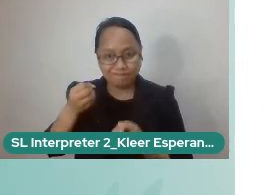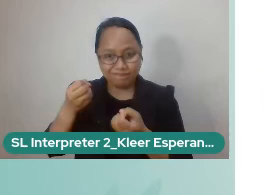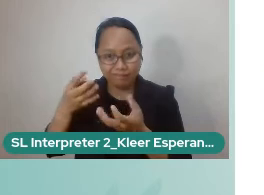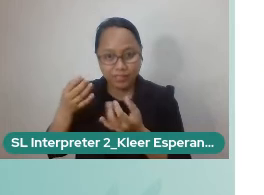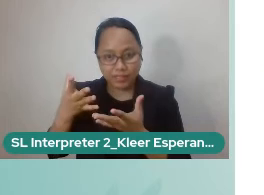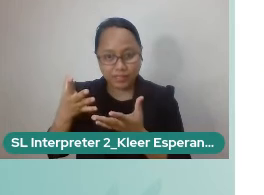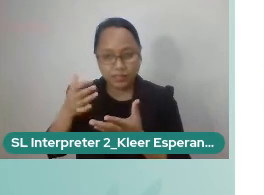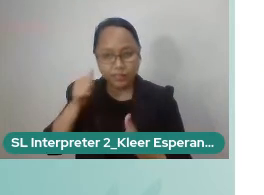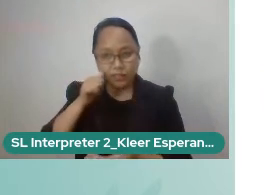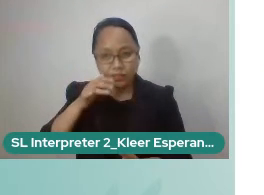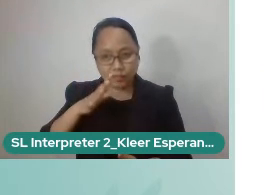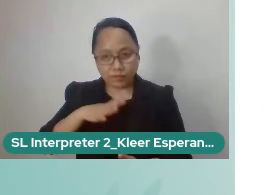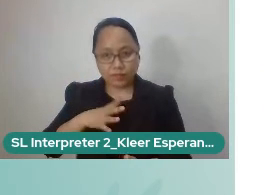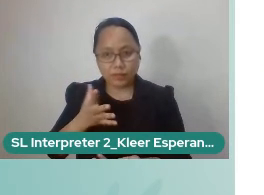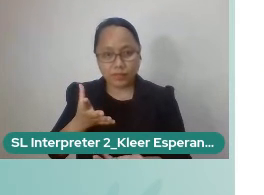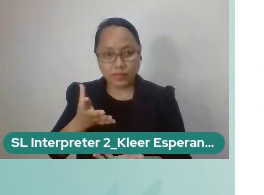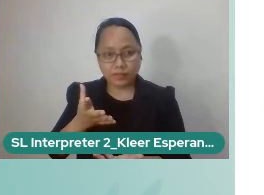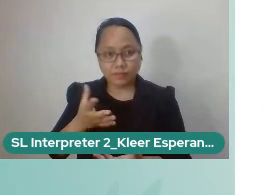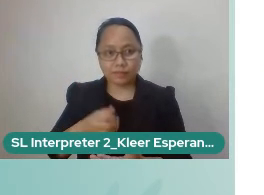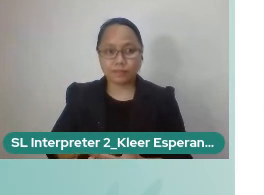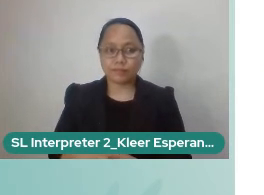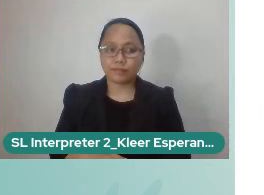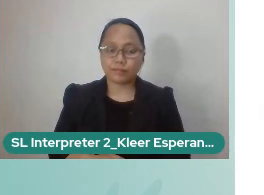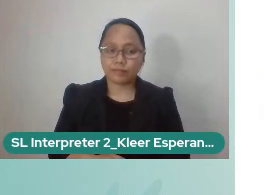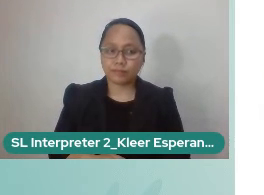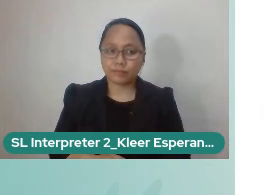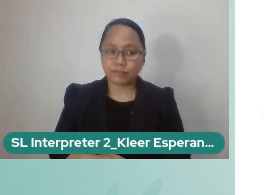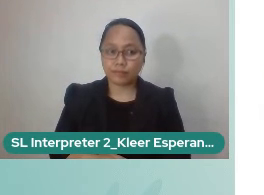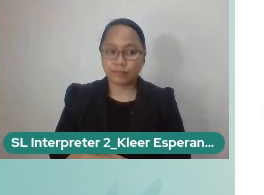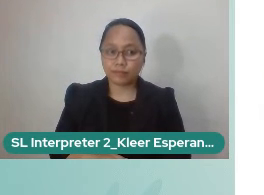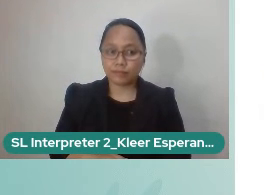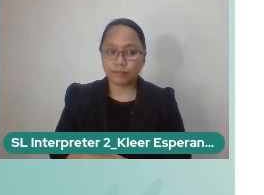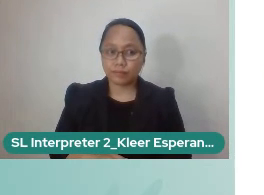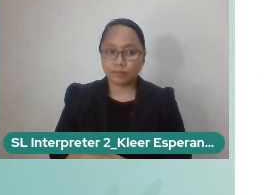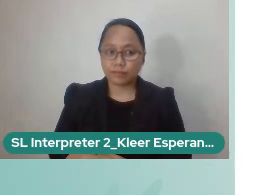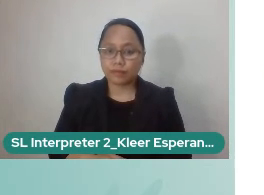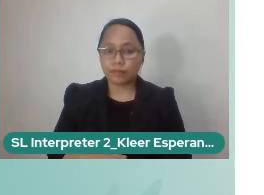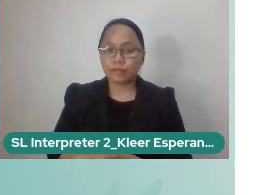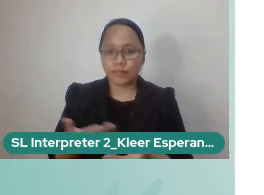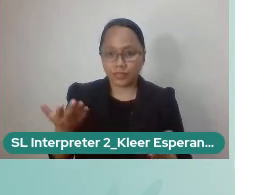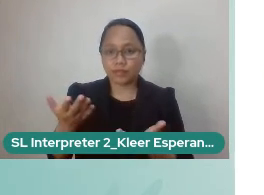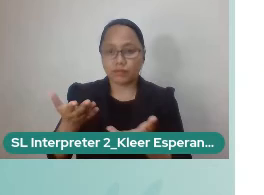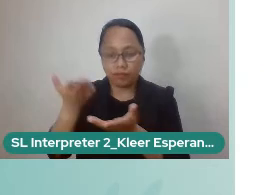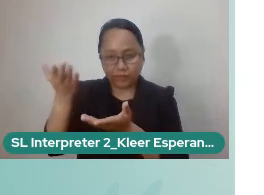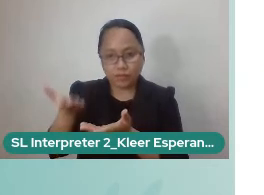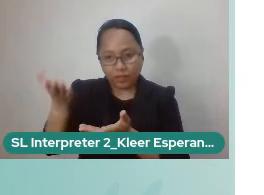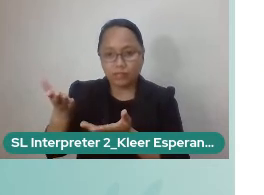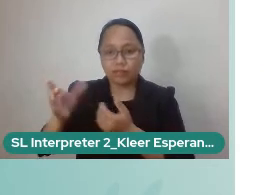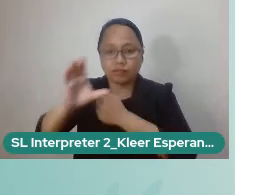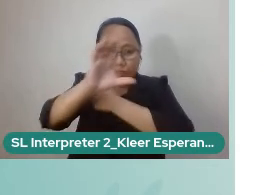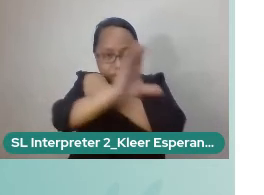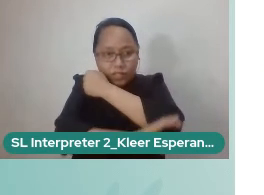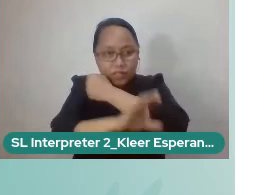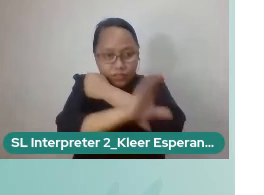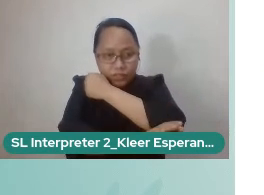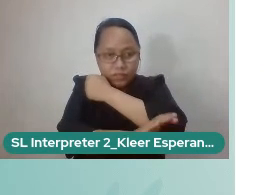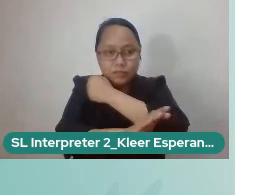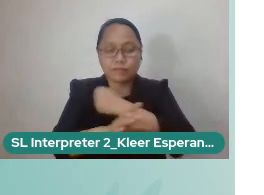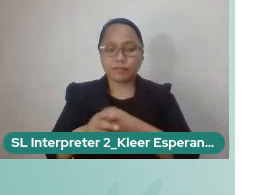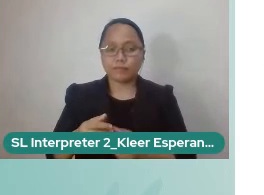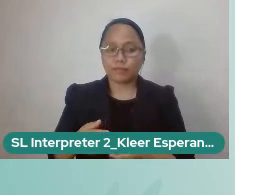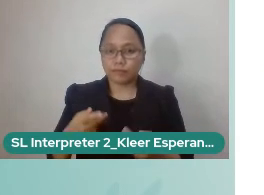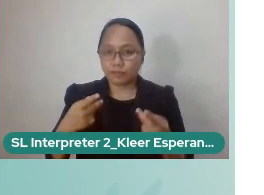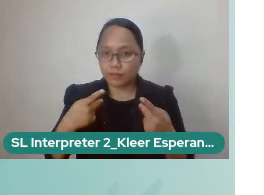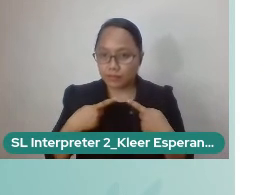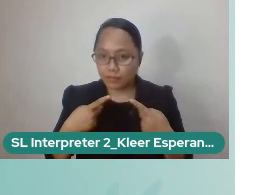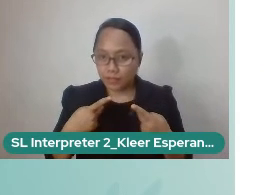with HIV to be enrolled in this project. So, together with Burkina Faso,